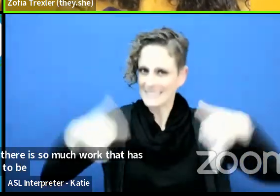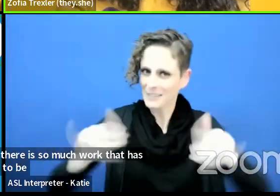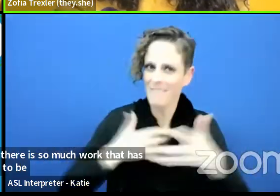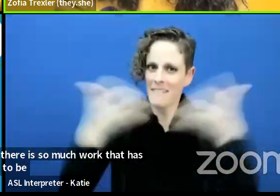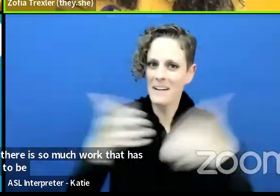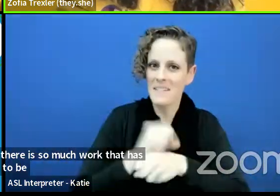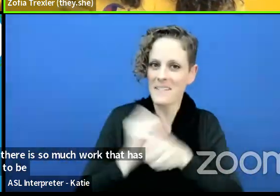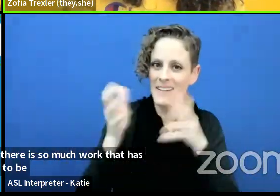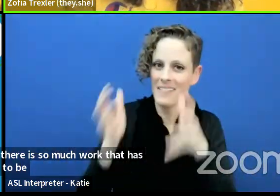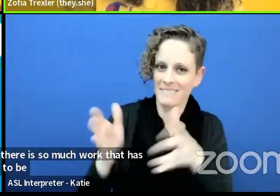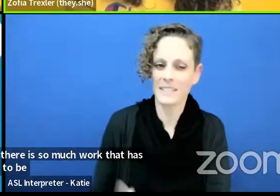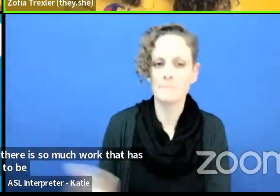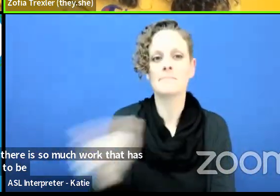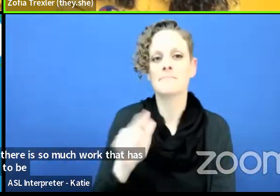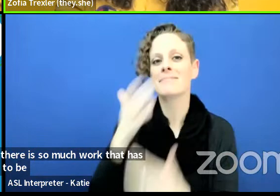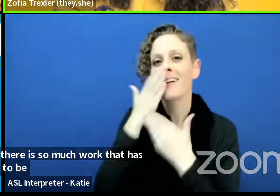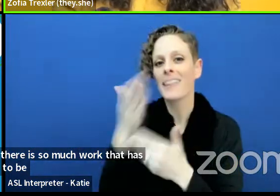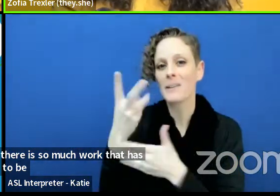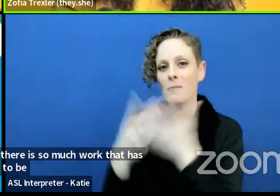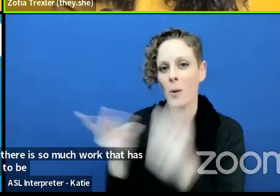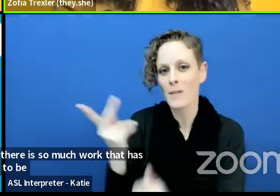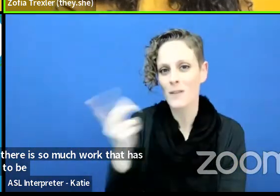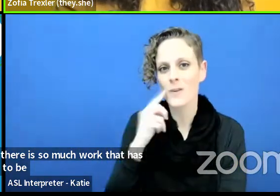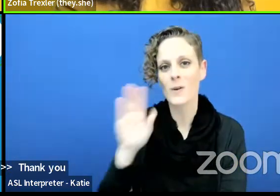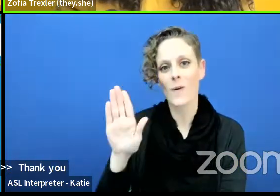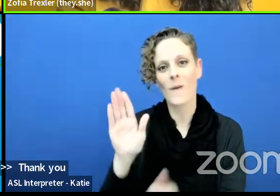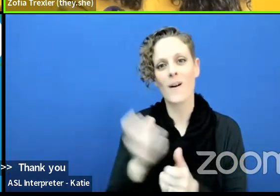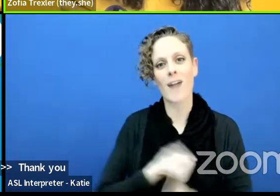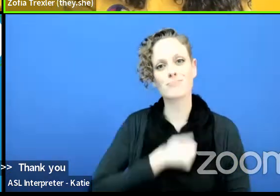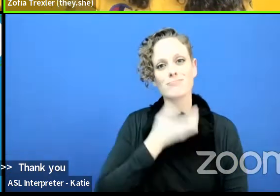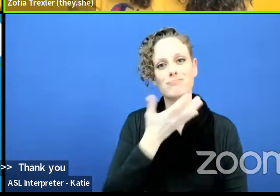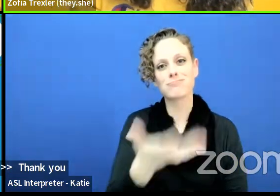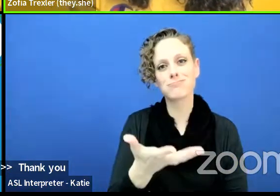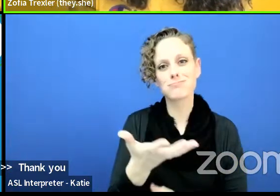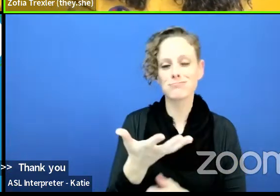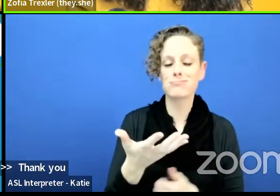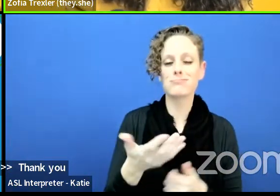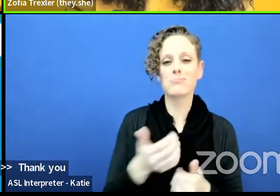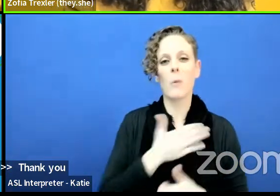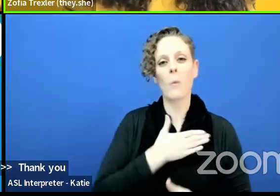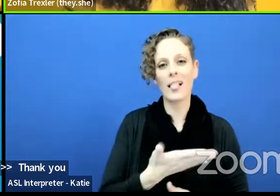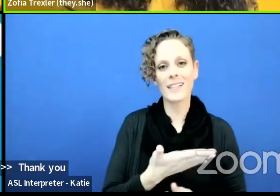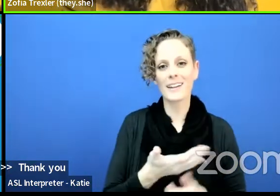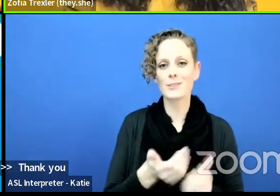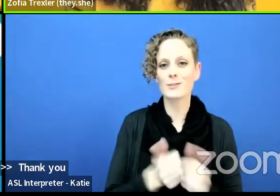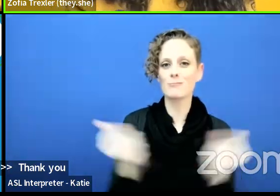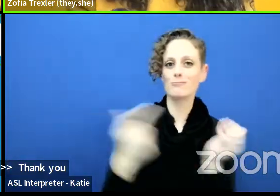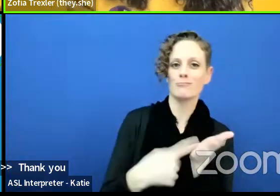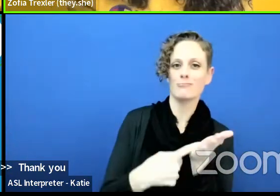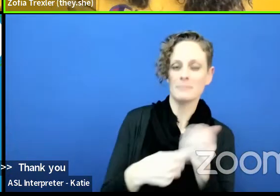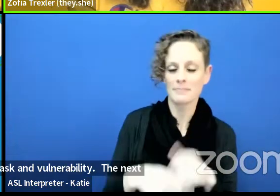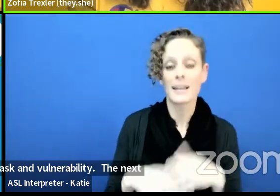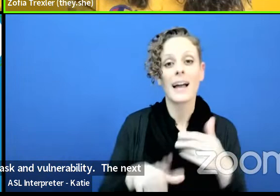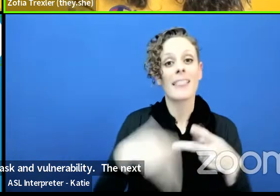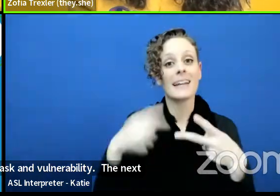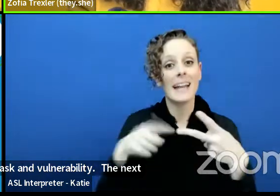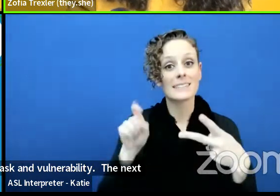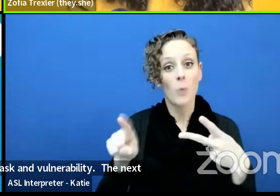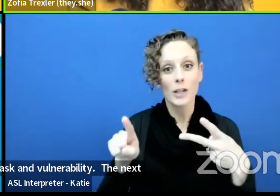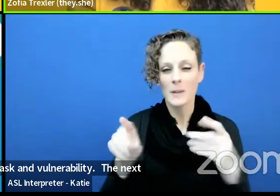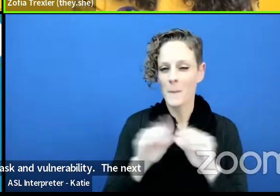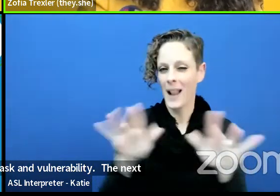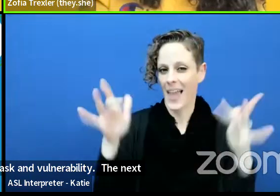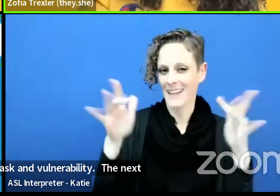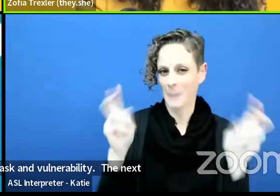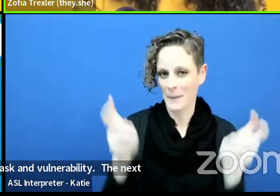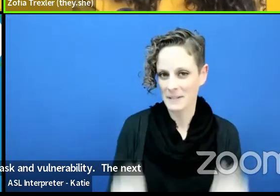Yeah, and thank you to you both for your candor and vulnerability. Our next question is a little bit lighter. Can you